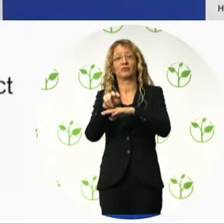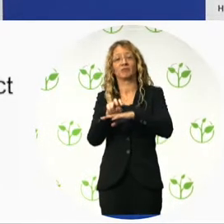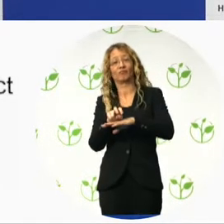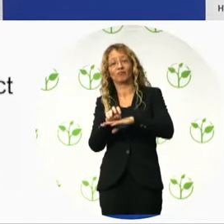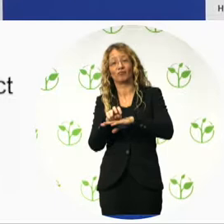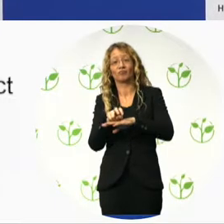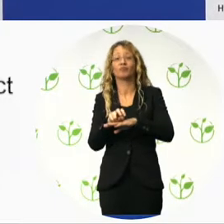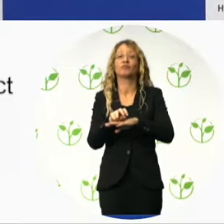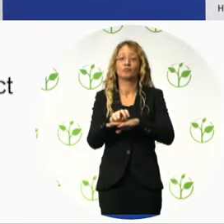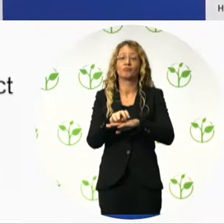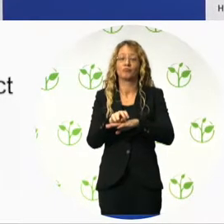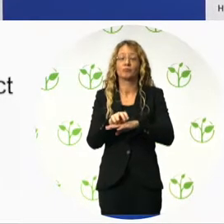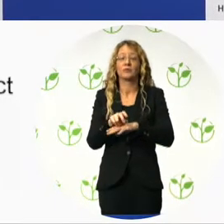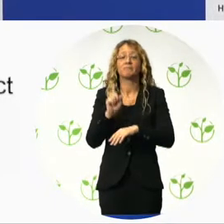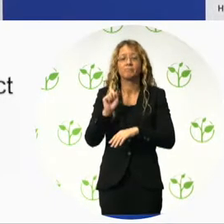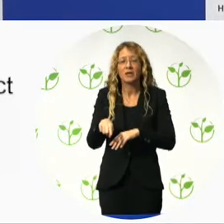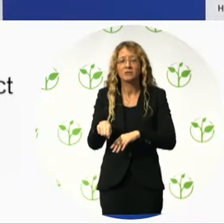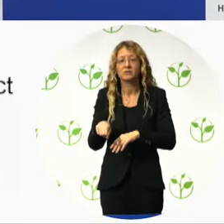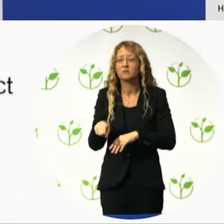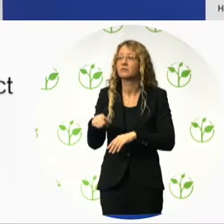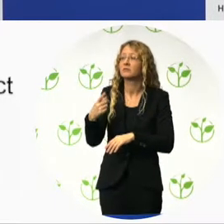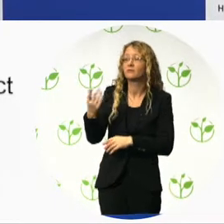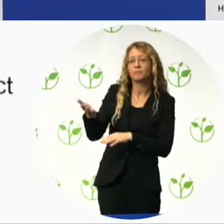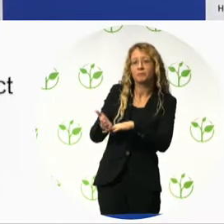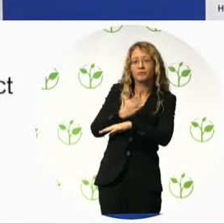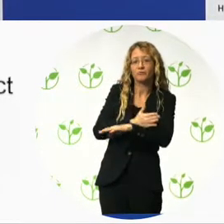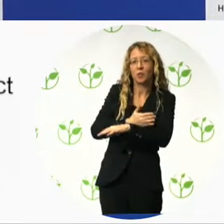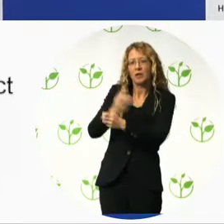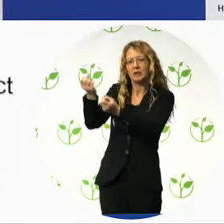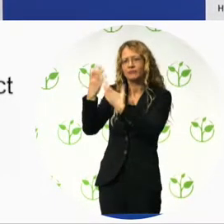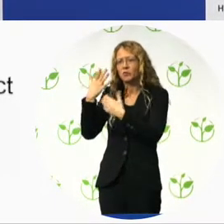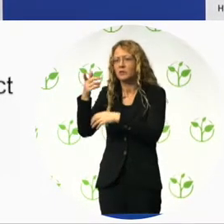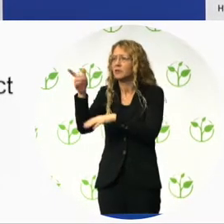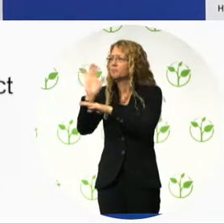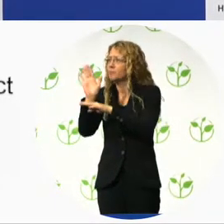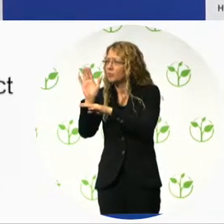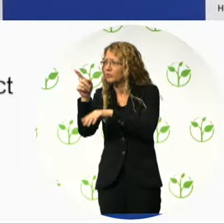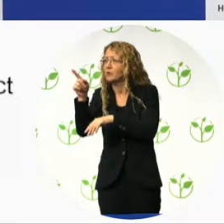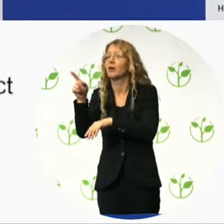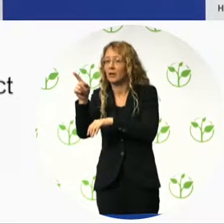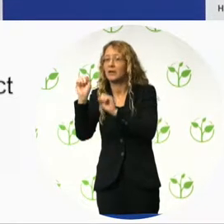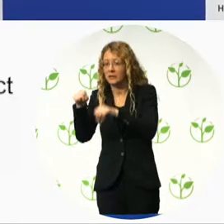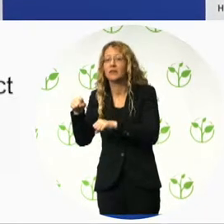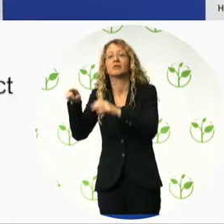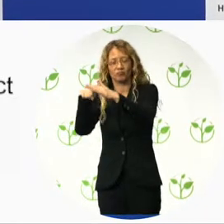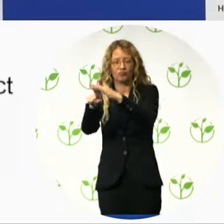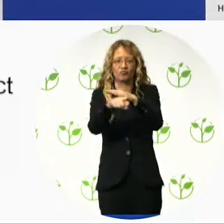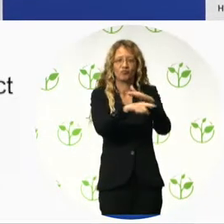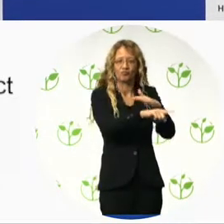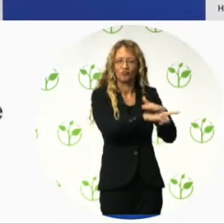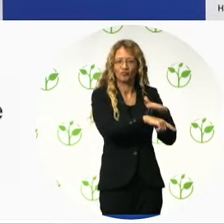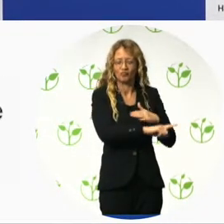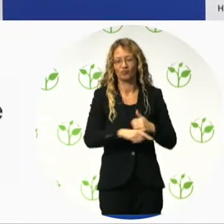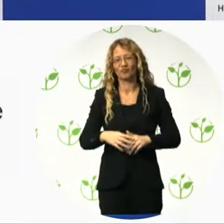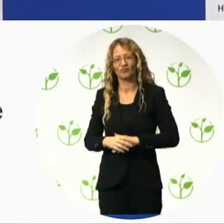that other people and other people with disabilities can also access to them, even if they do not have